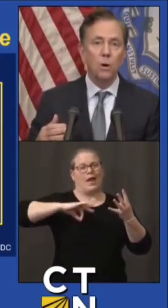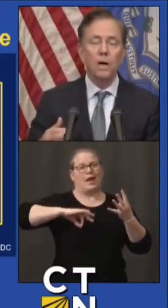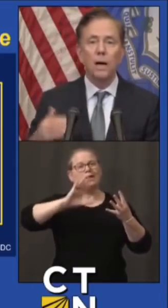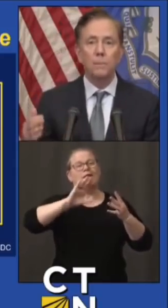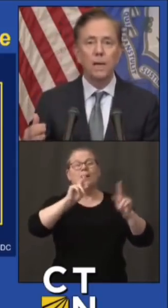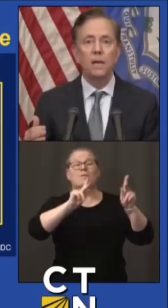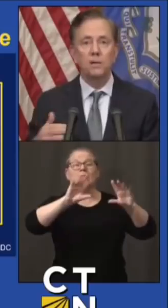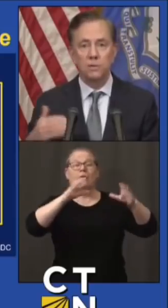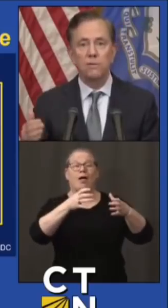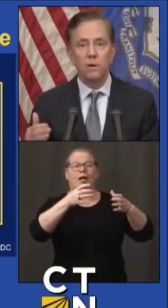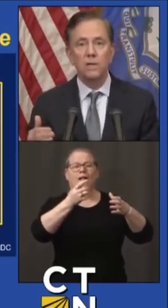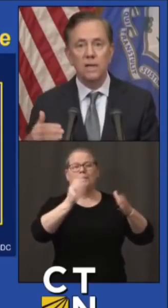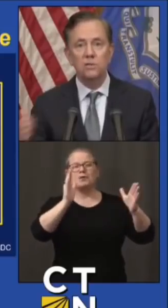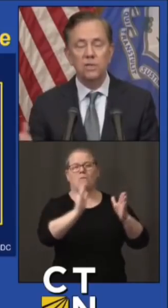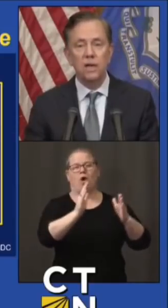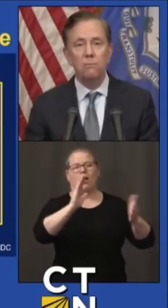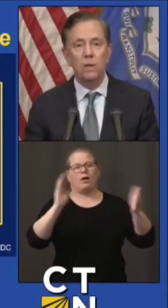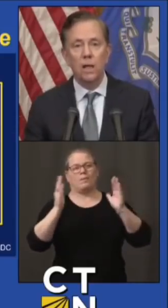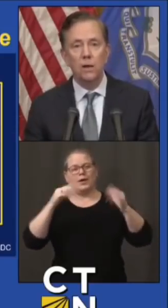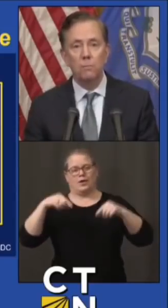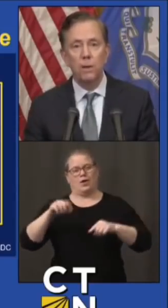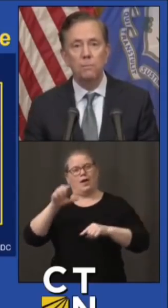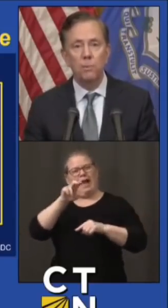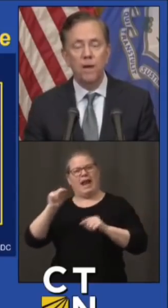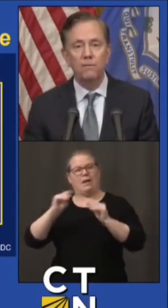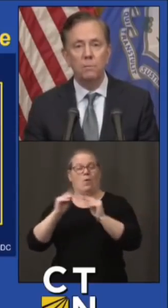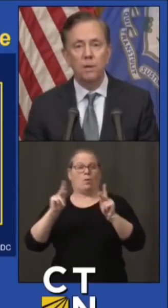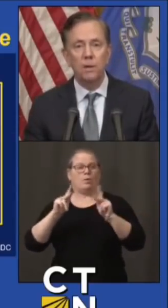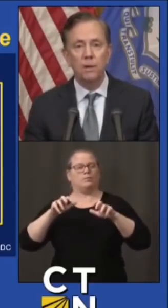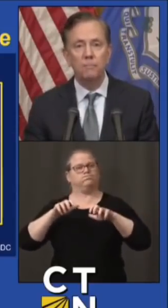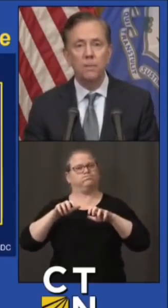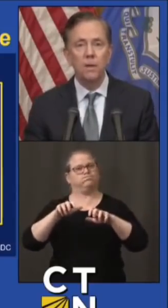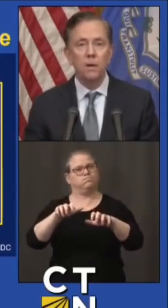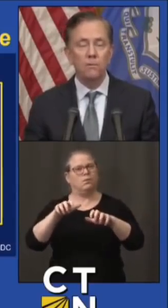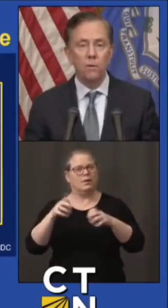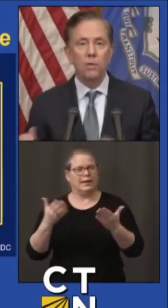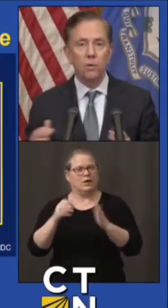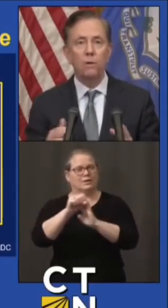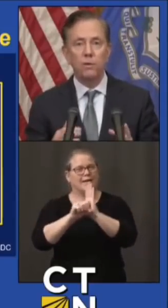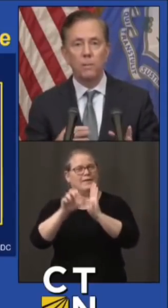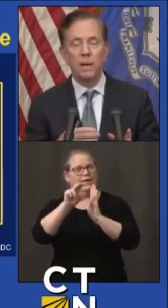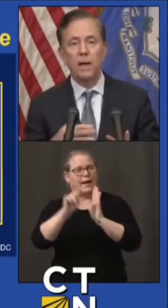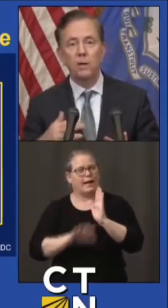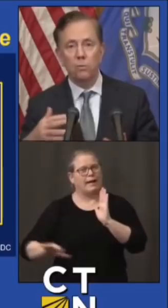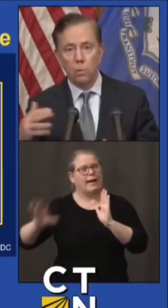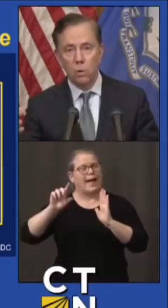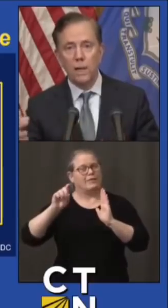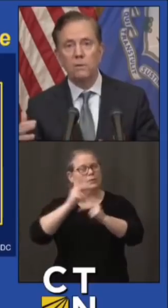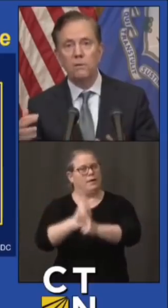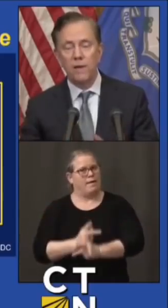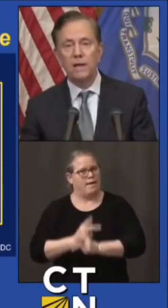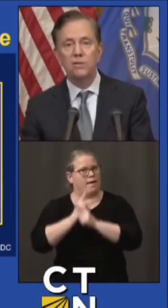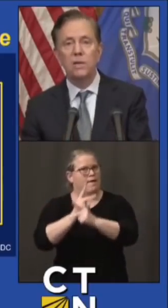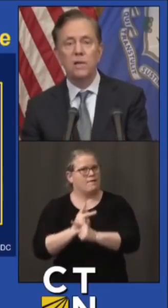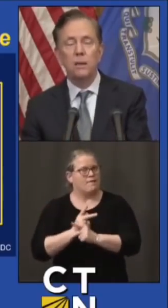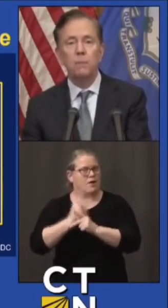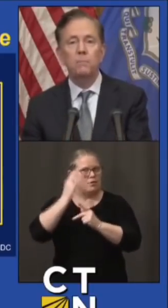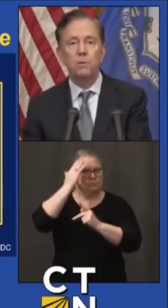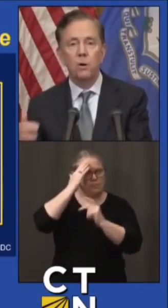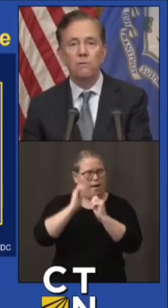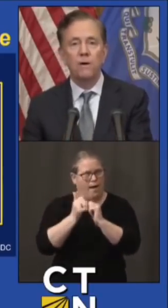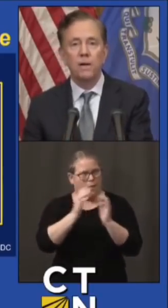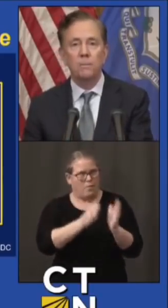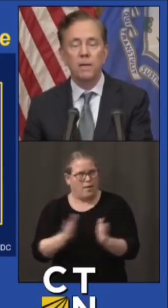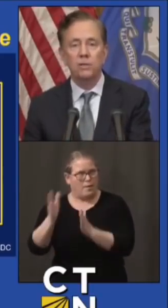little more complicated. It's a very dense state with a lot of people. We have to be very thoughtful about how you roll out the vaccine, get